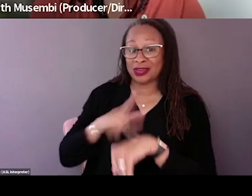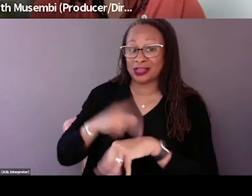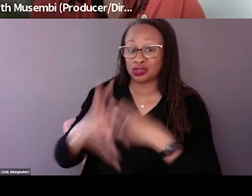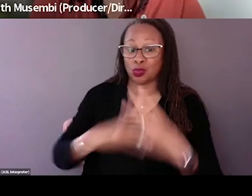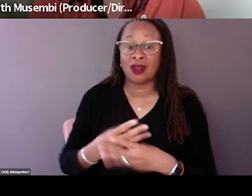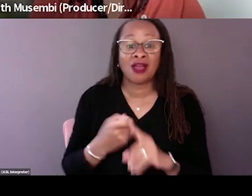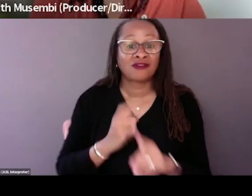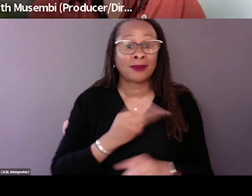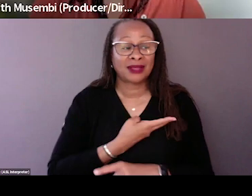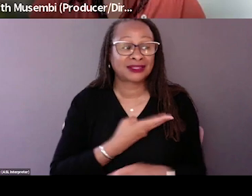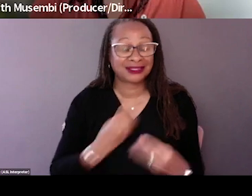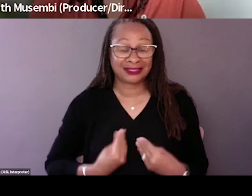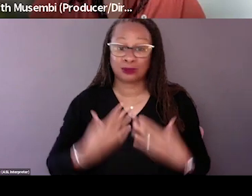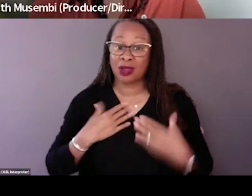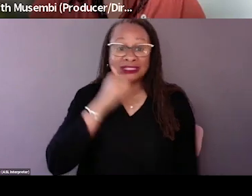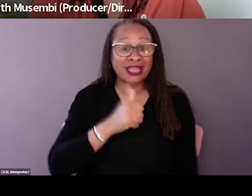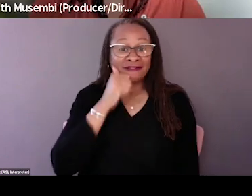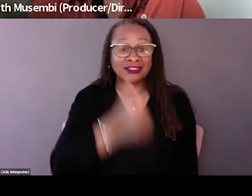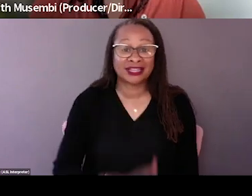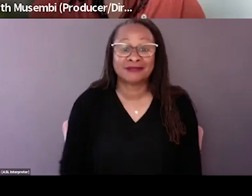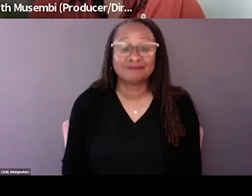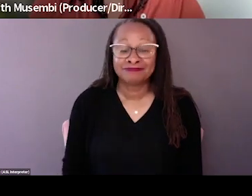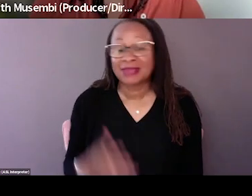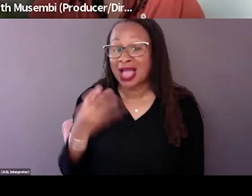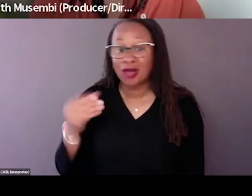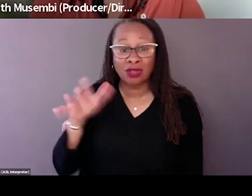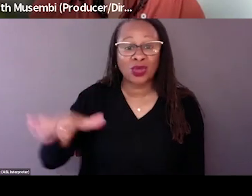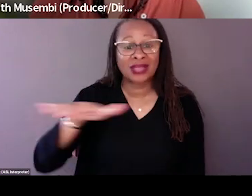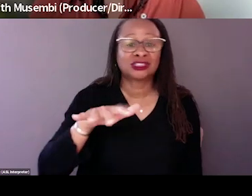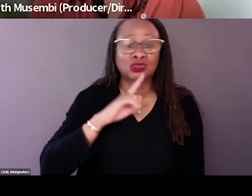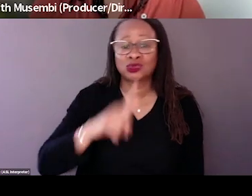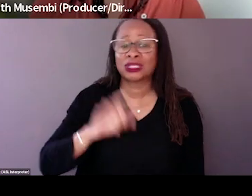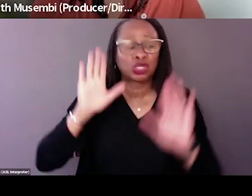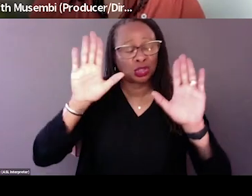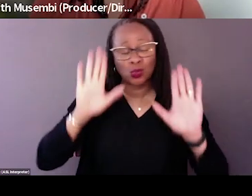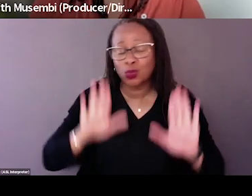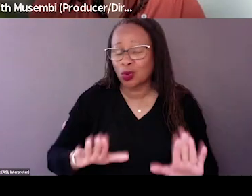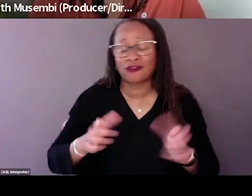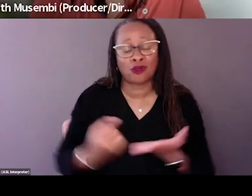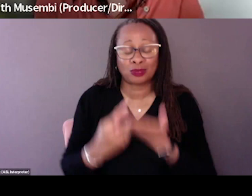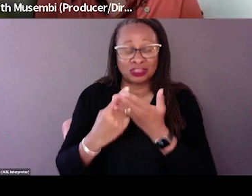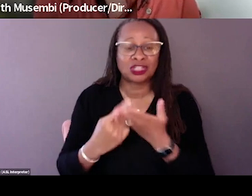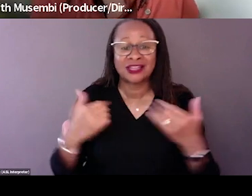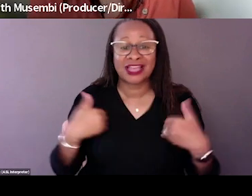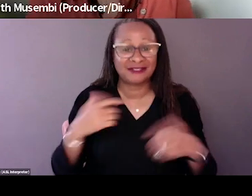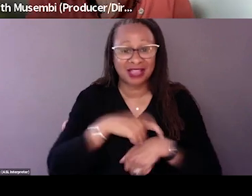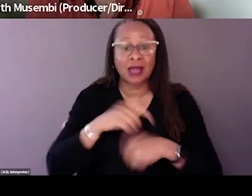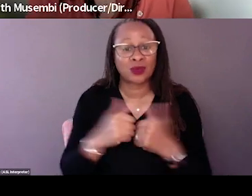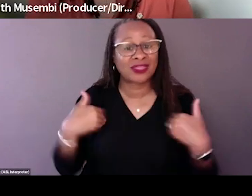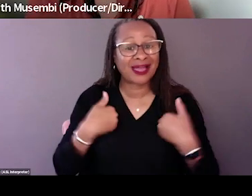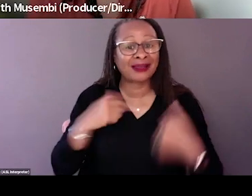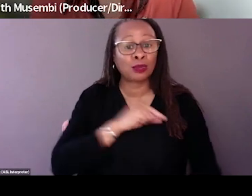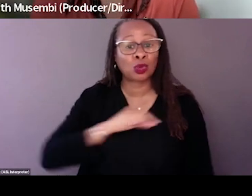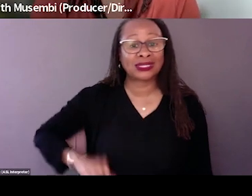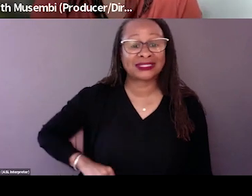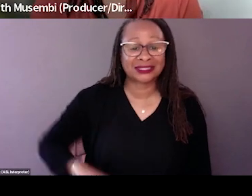in those edit suites, and on location. It was a huge privilege to spend time with those animal queens, for sure. And some